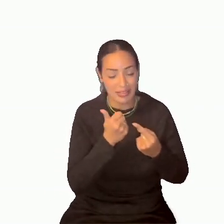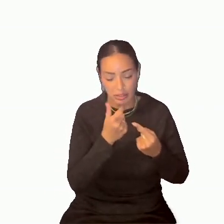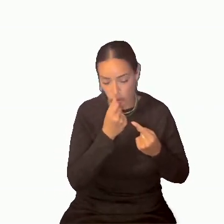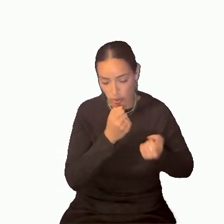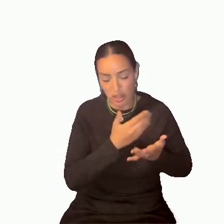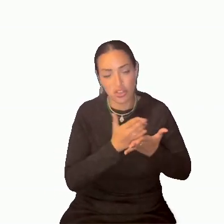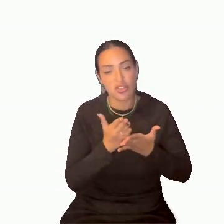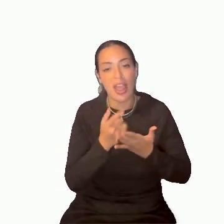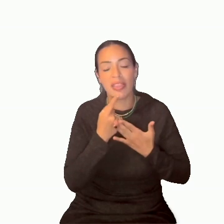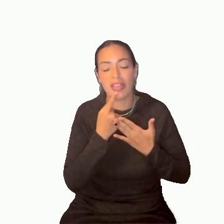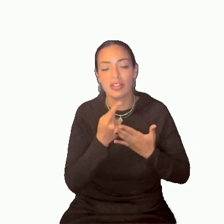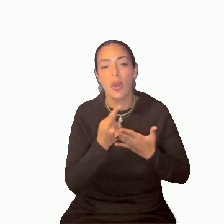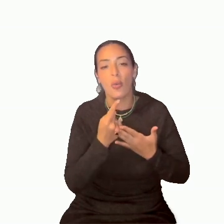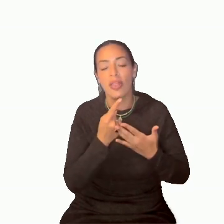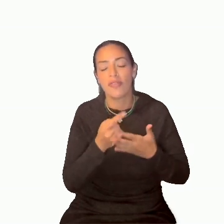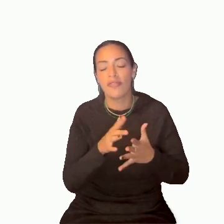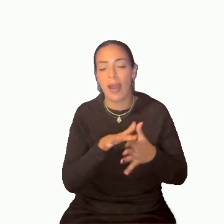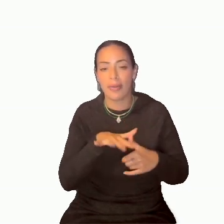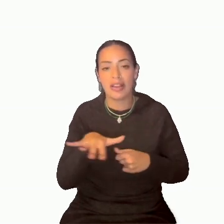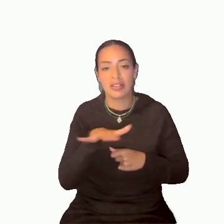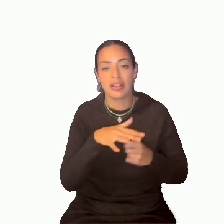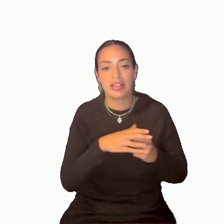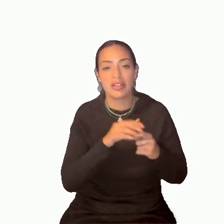families and can be accessed at